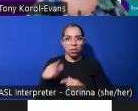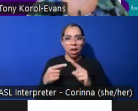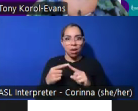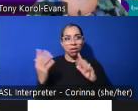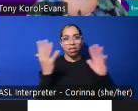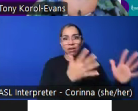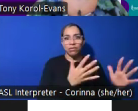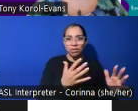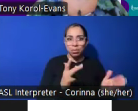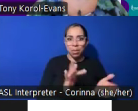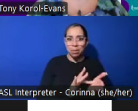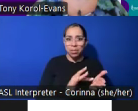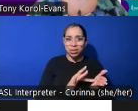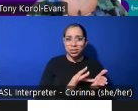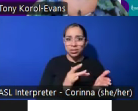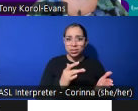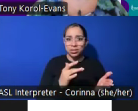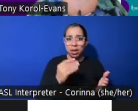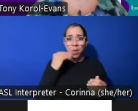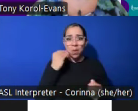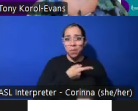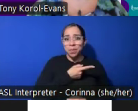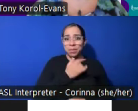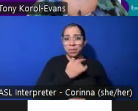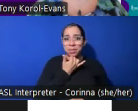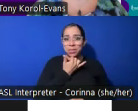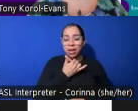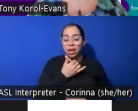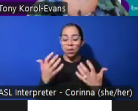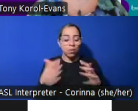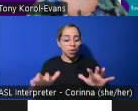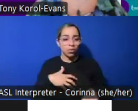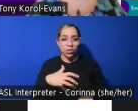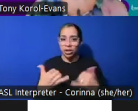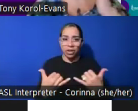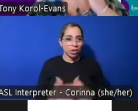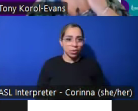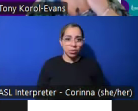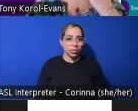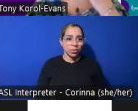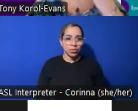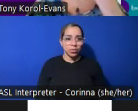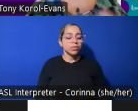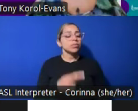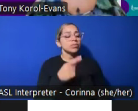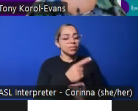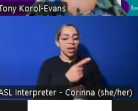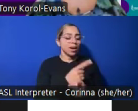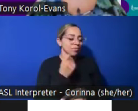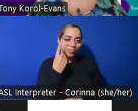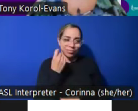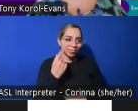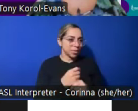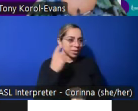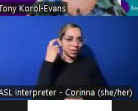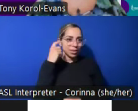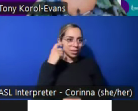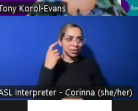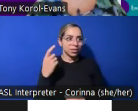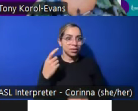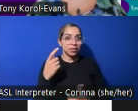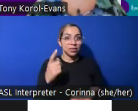mistake. I really don't want to get pregnant right now. Right. It totally makes sense that stuff you really need sometimes gets